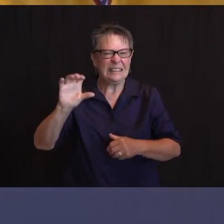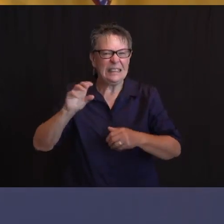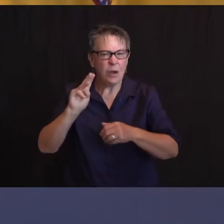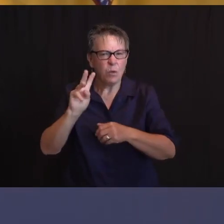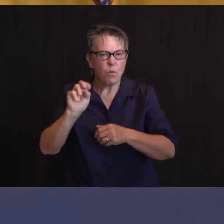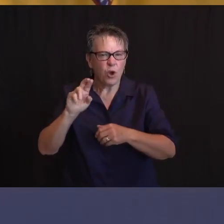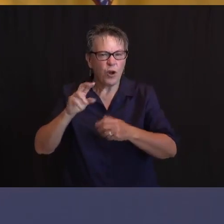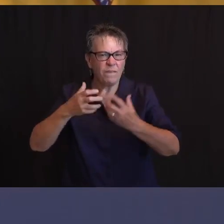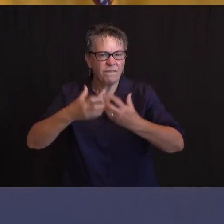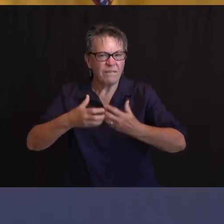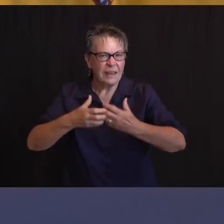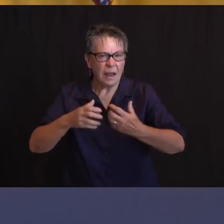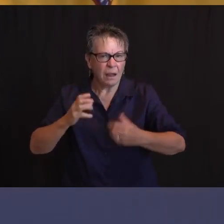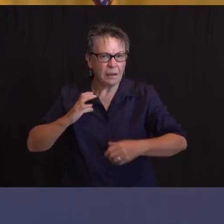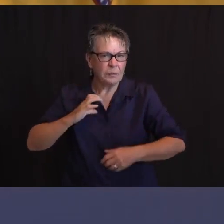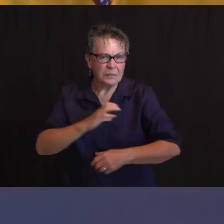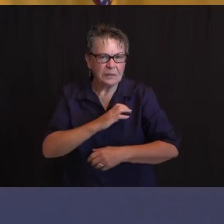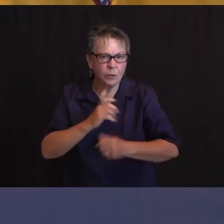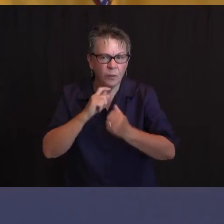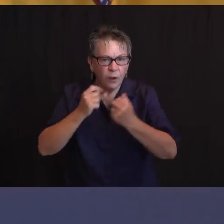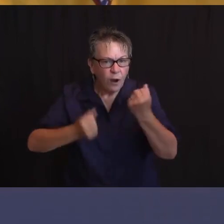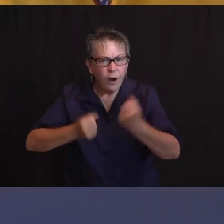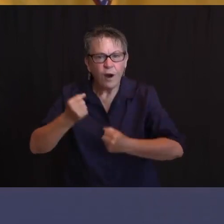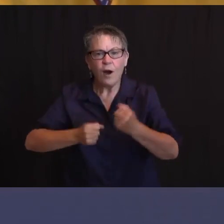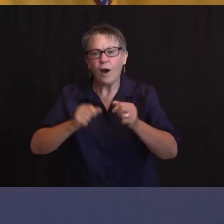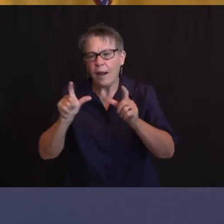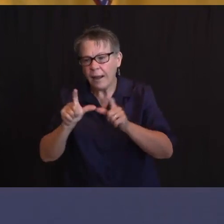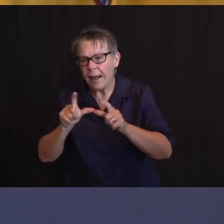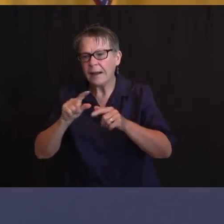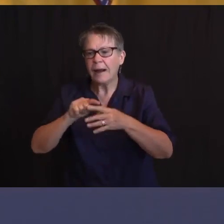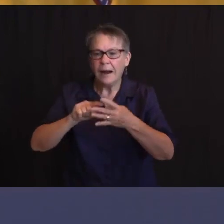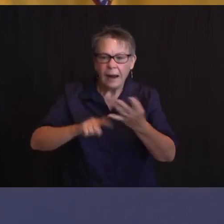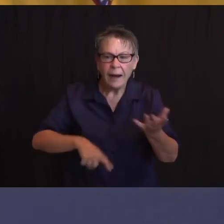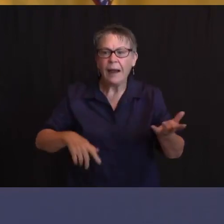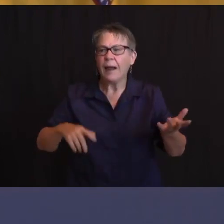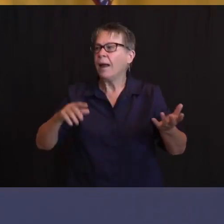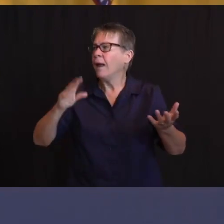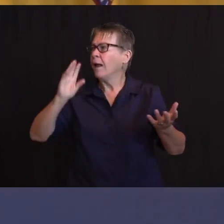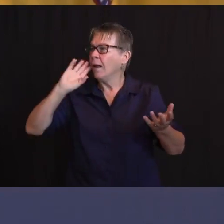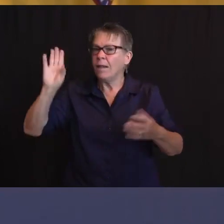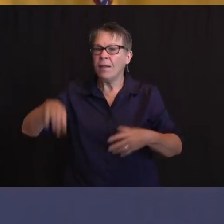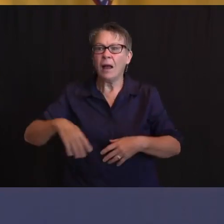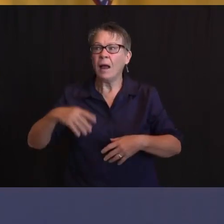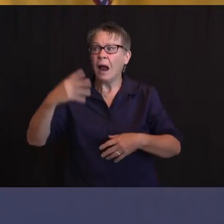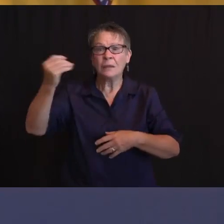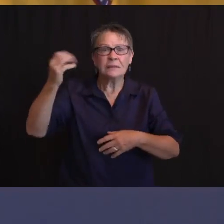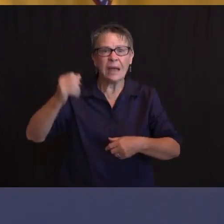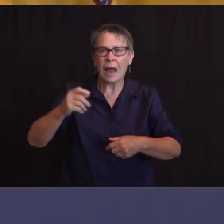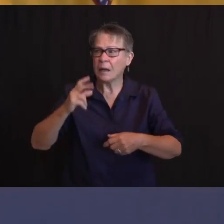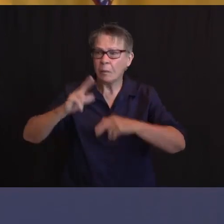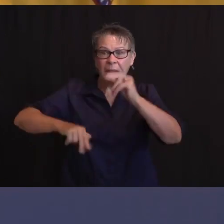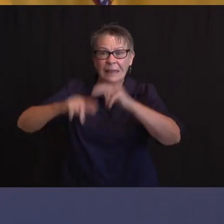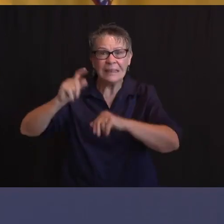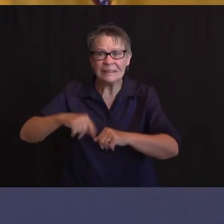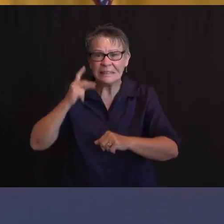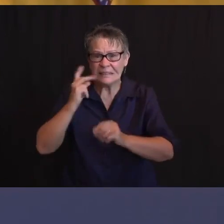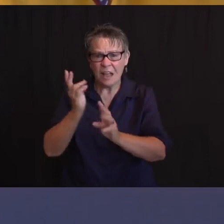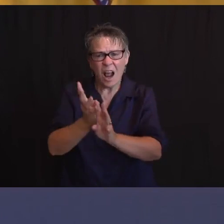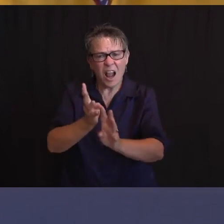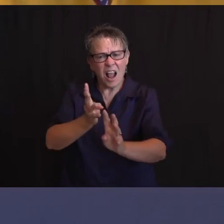job inside, which is where we have to do that extraordinarily good job, not just in hygiene, but social distancing, face coverings, et